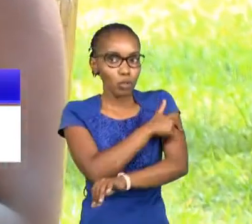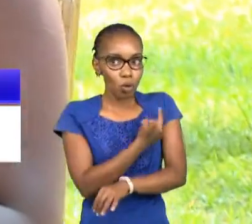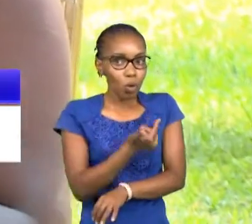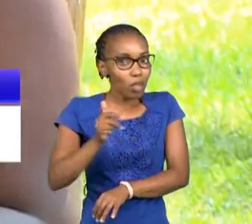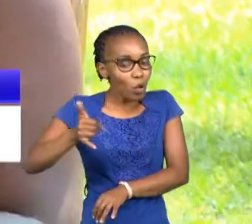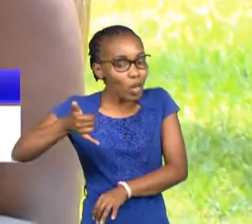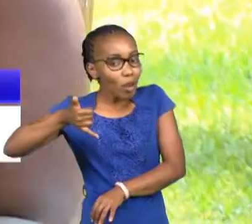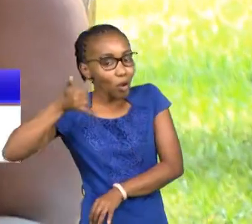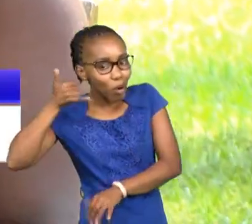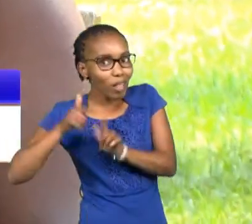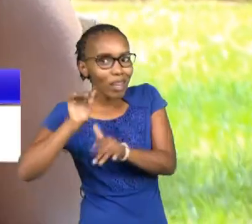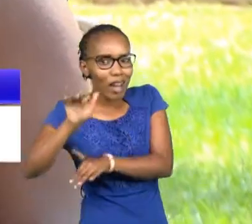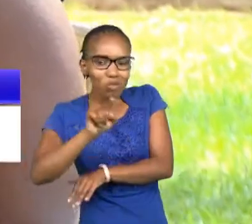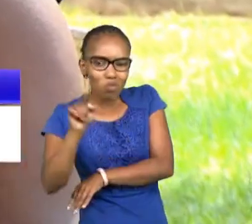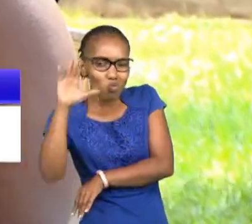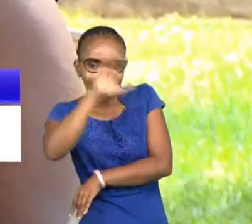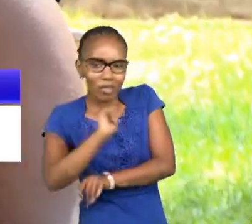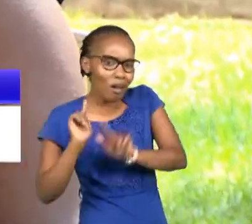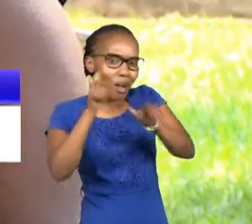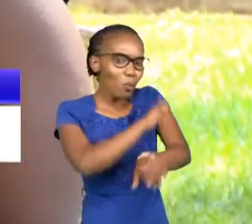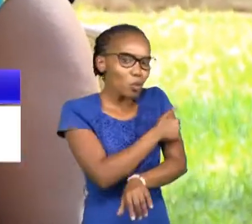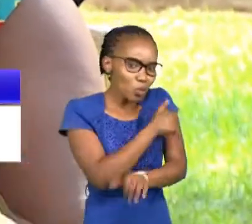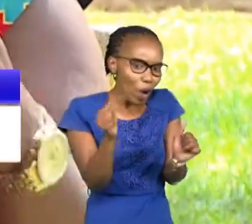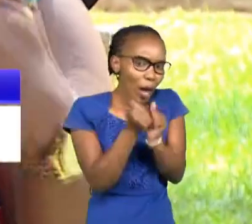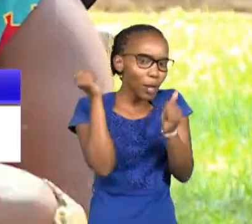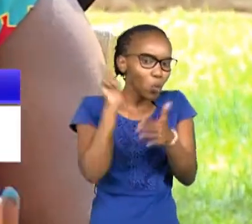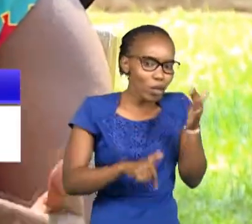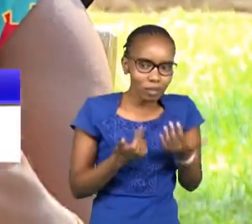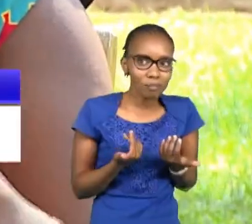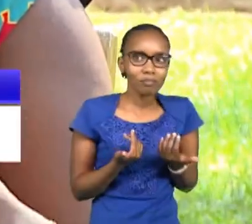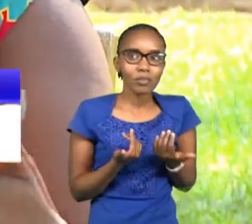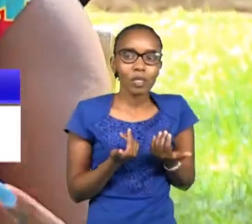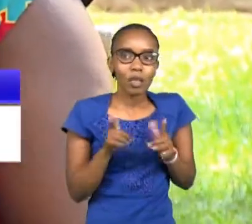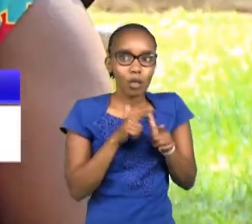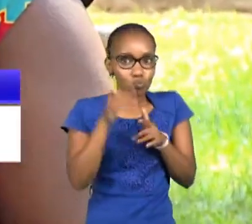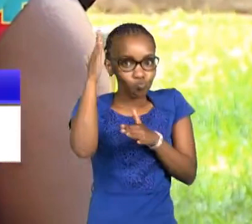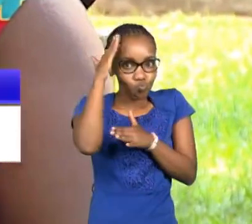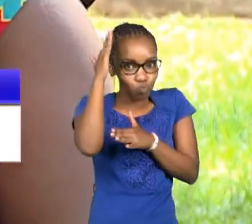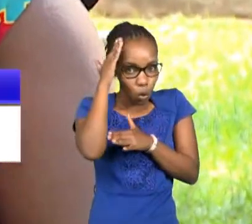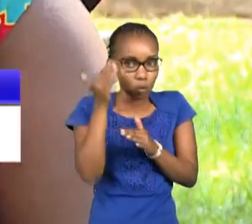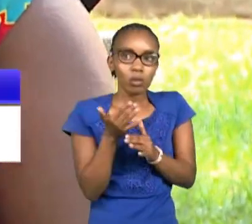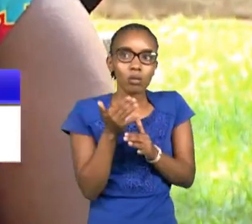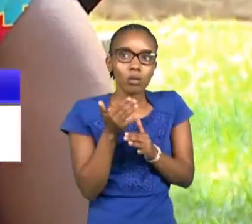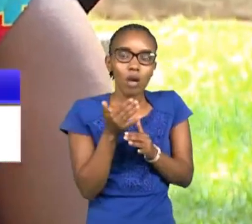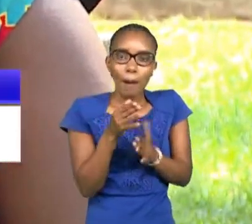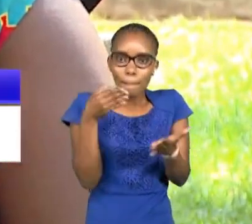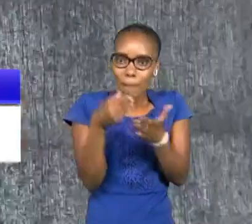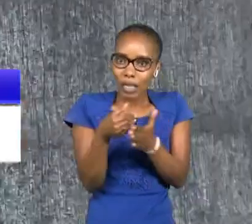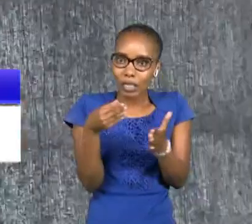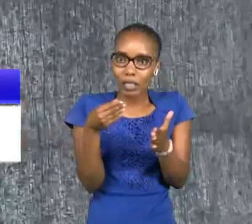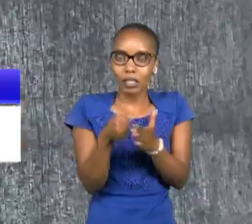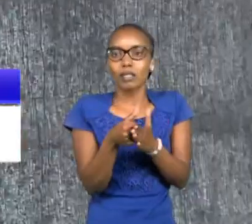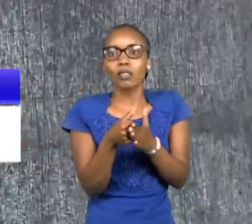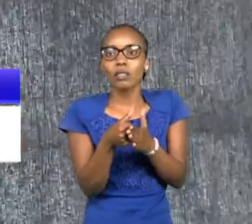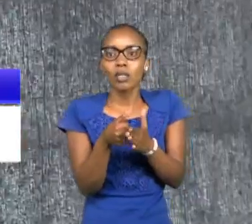"Hi, you've missed an appointment. What happened on that day?" And you figure out a better way to do it. Money, financially, it's